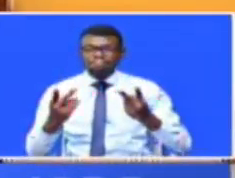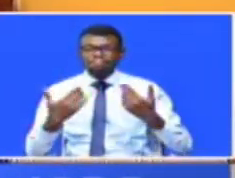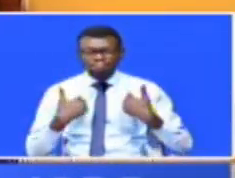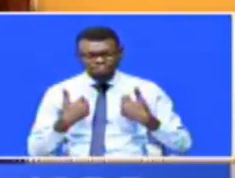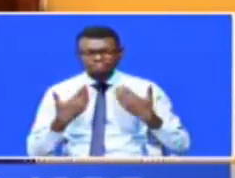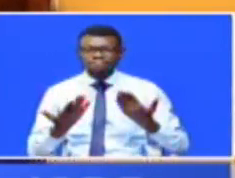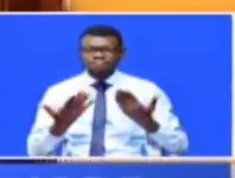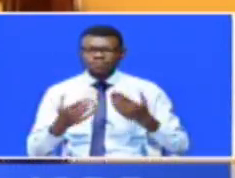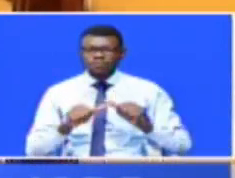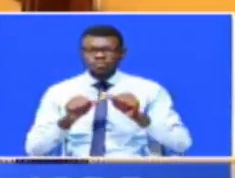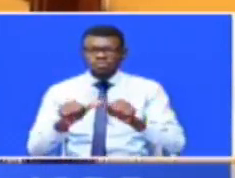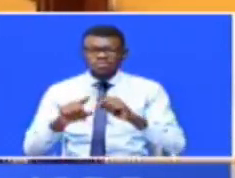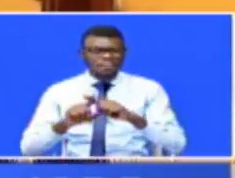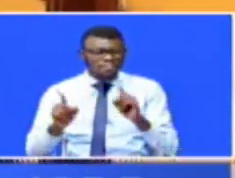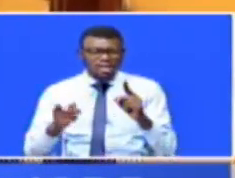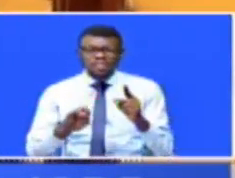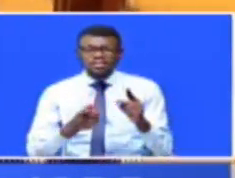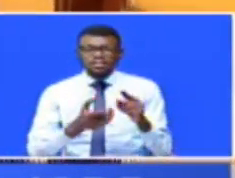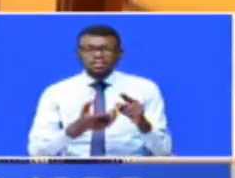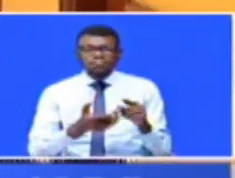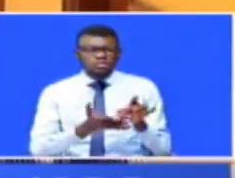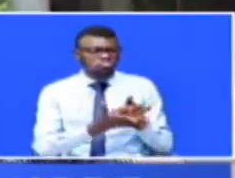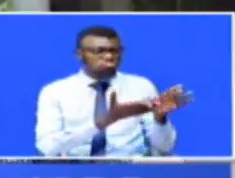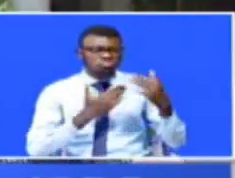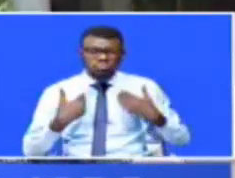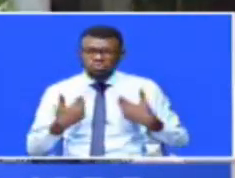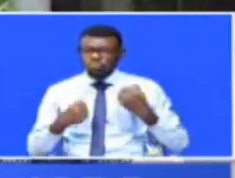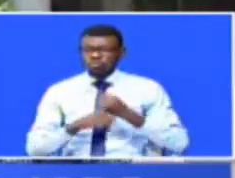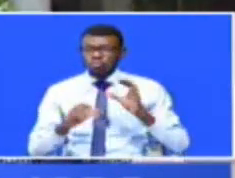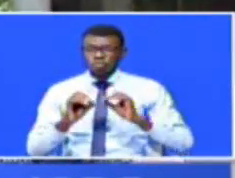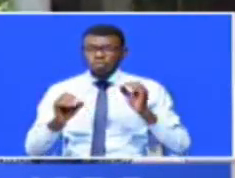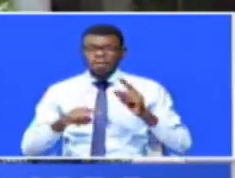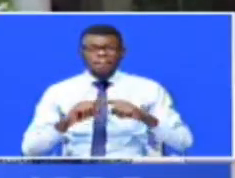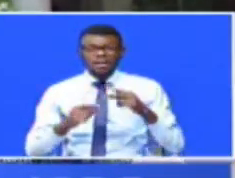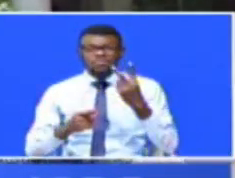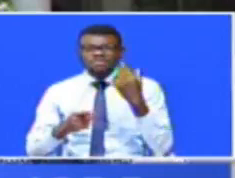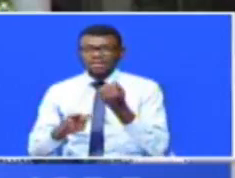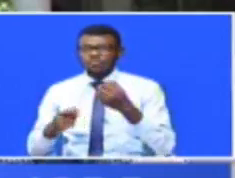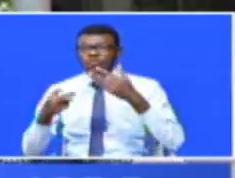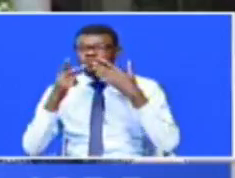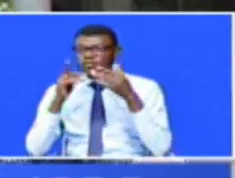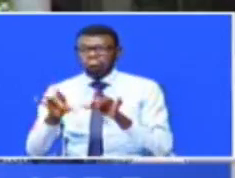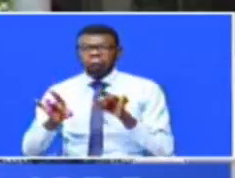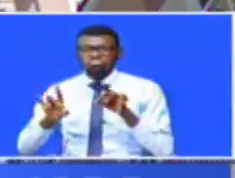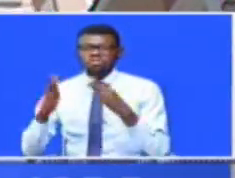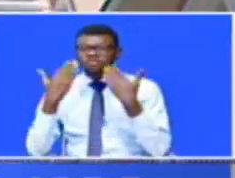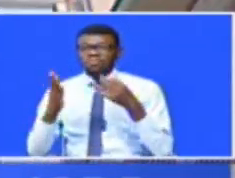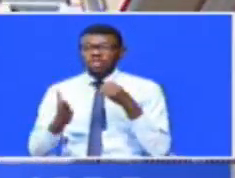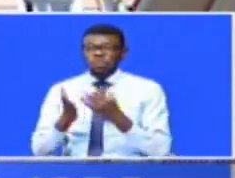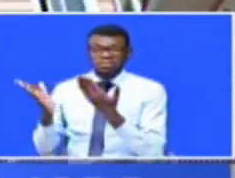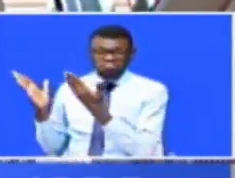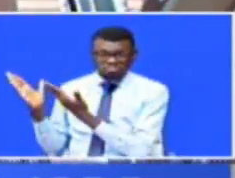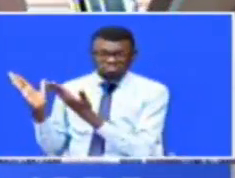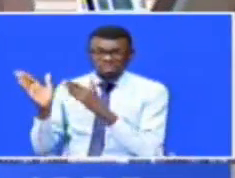Though Sarova has not issued any redundancy notice, 25 other hotels have already done so. They include Kempinski